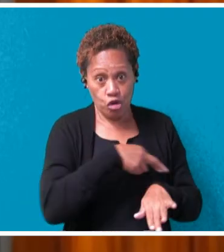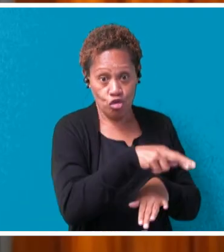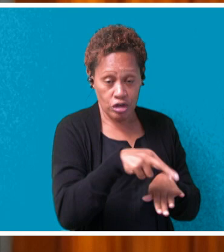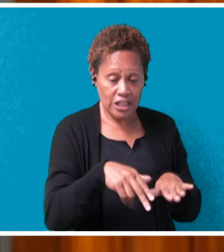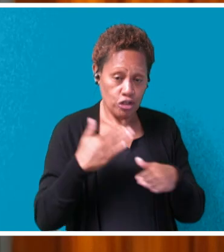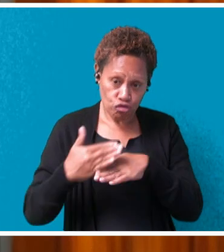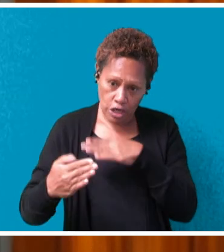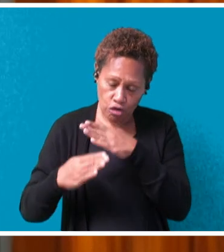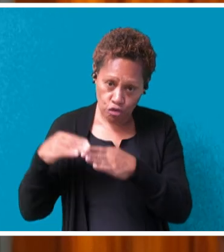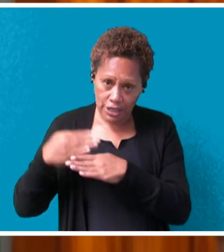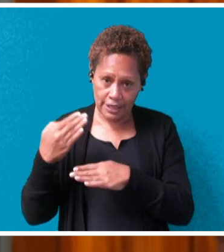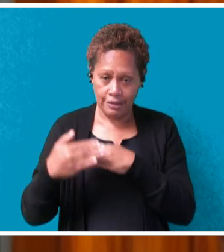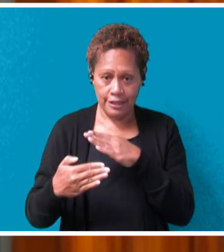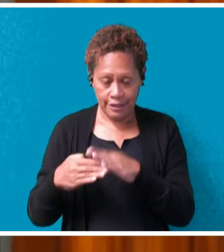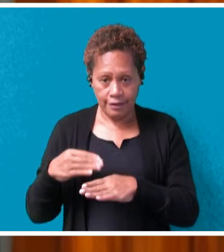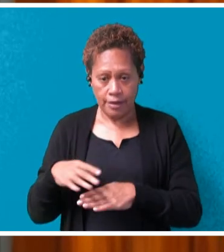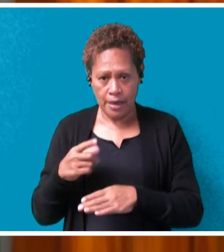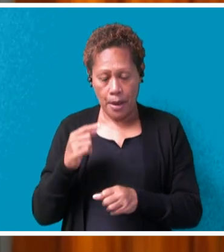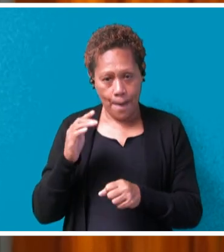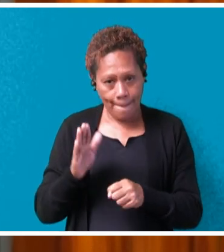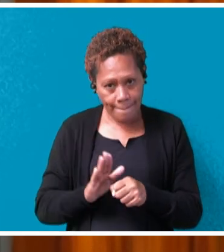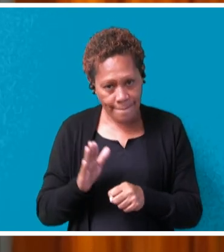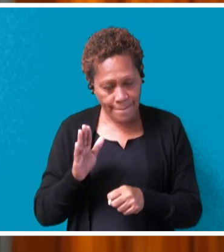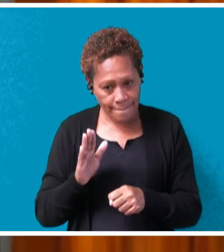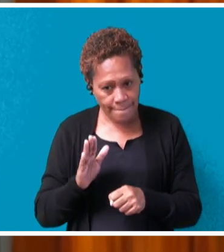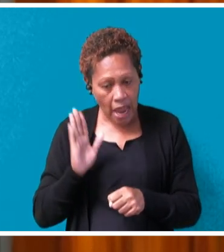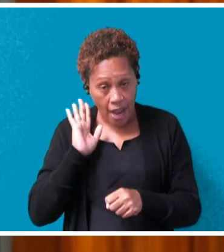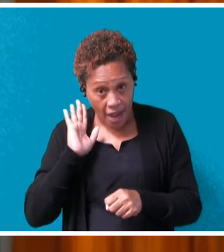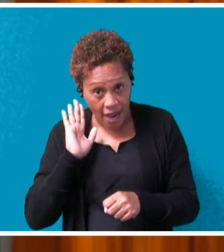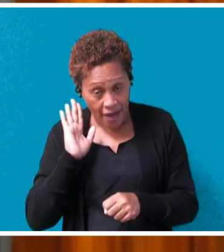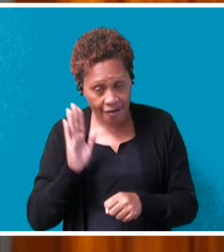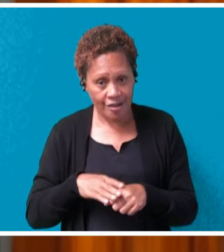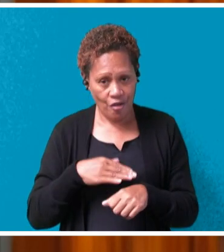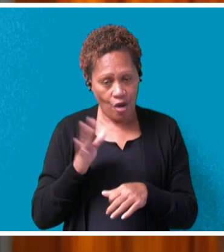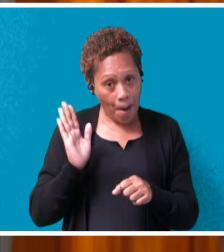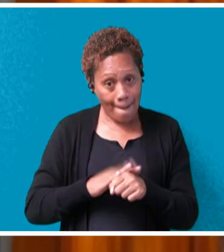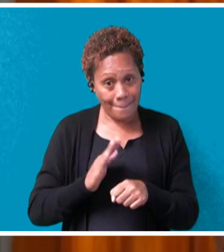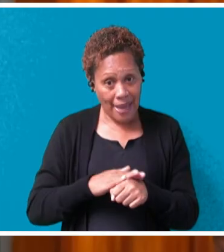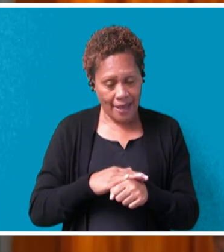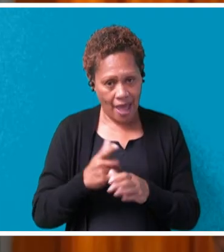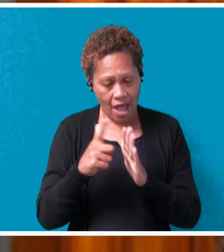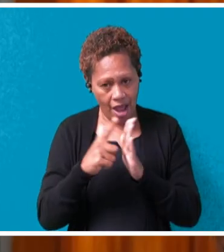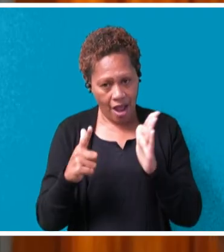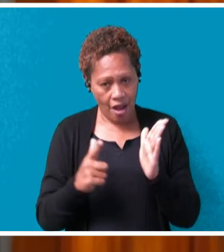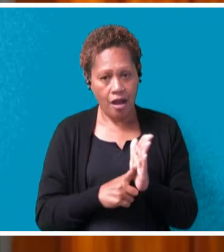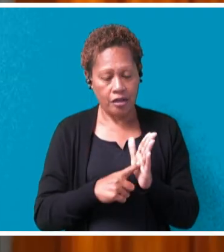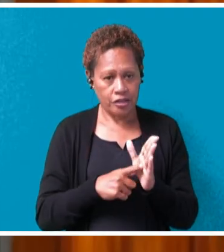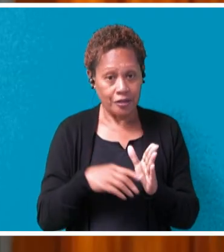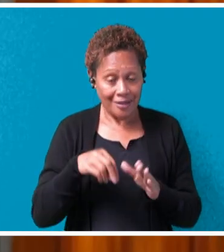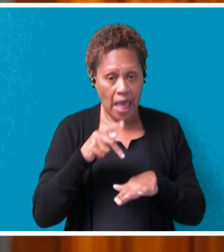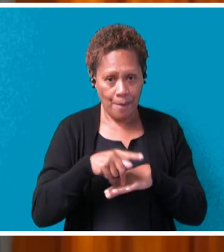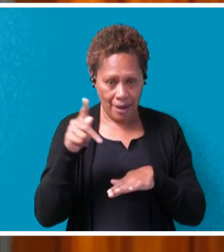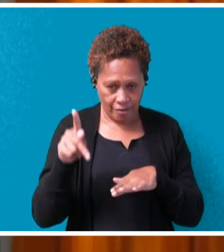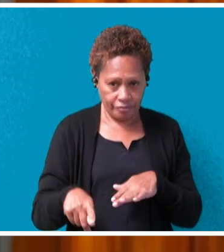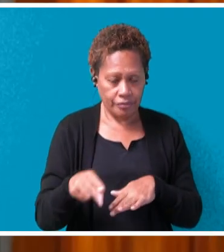and respected in the lawmaking process. I'm honored to serve alongside my colleagues in Parliament, including in my role as a